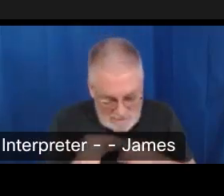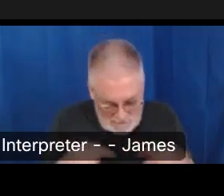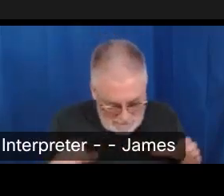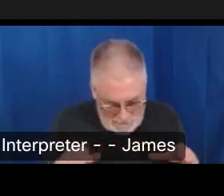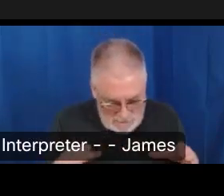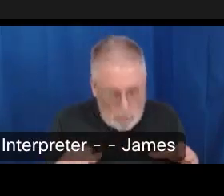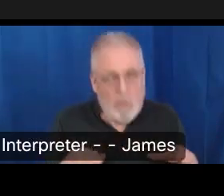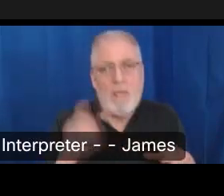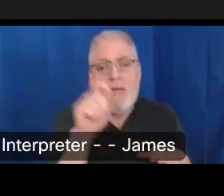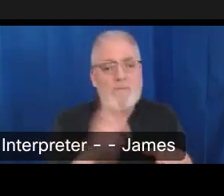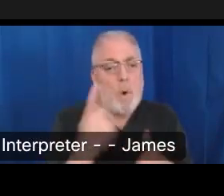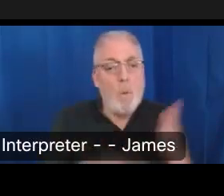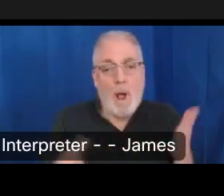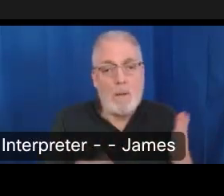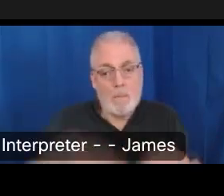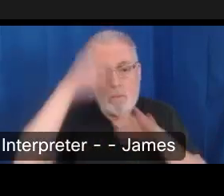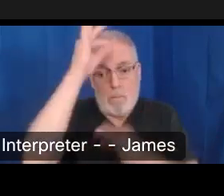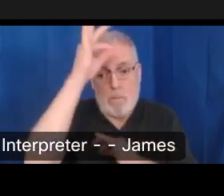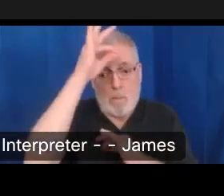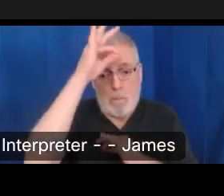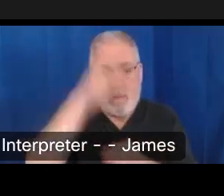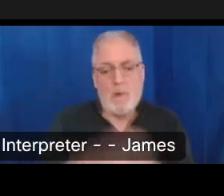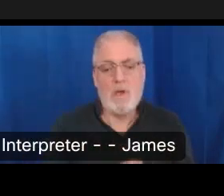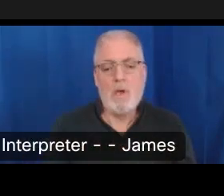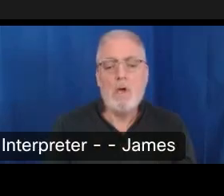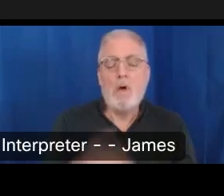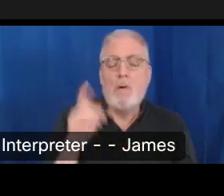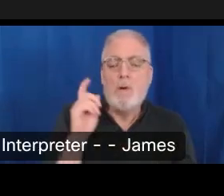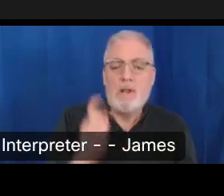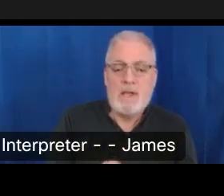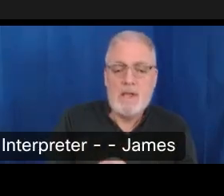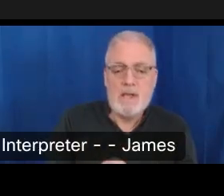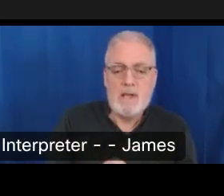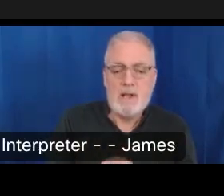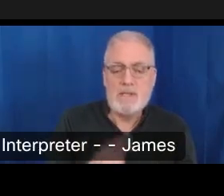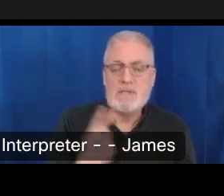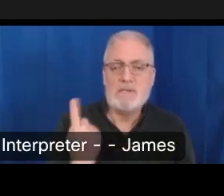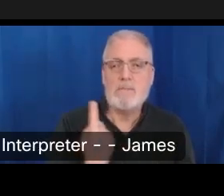able to help people navigate. Like we need somebody to be that guide.